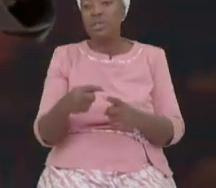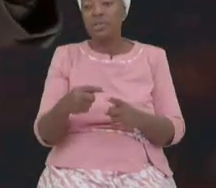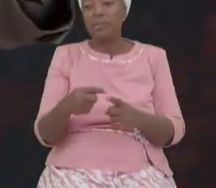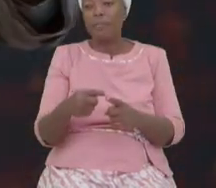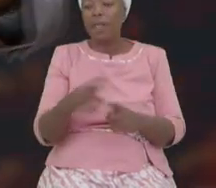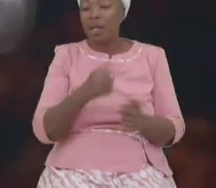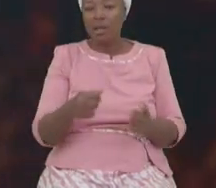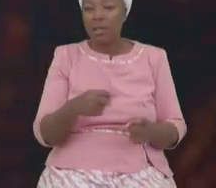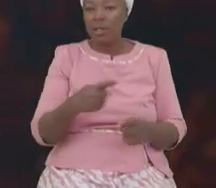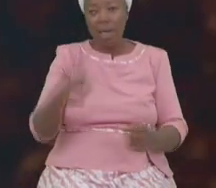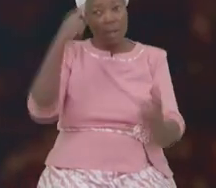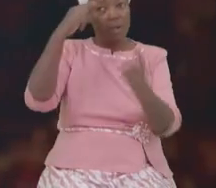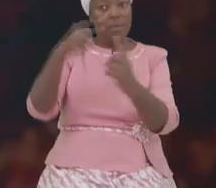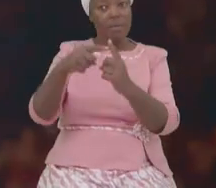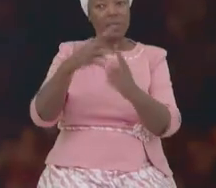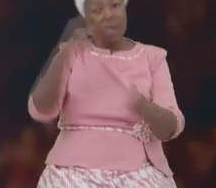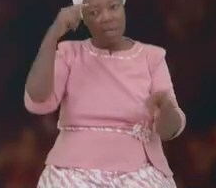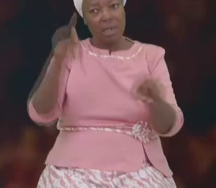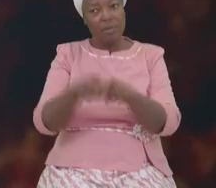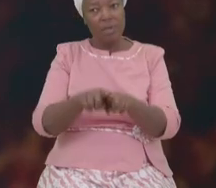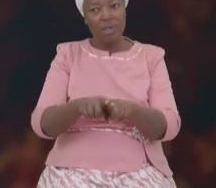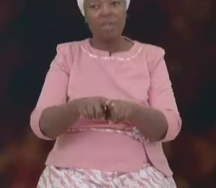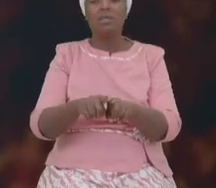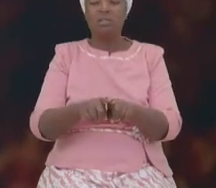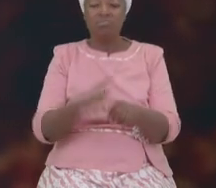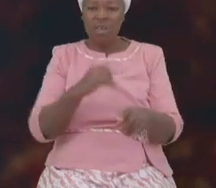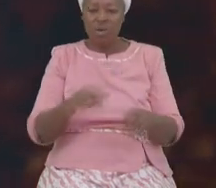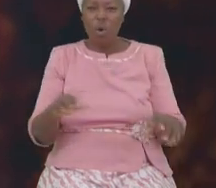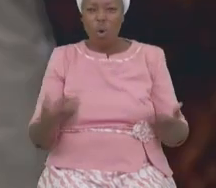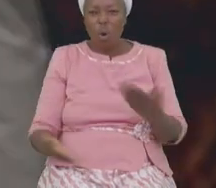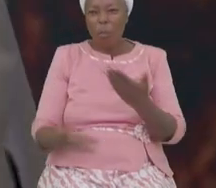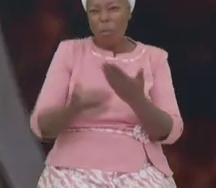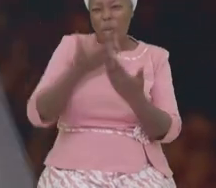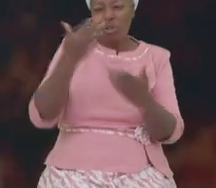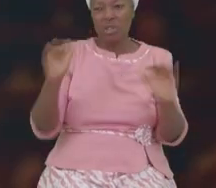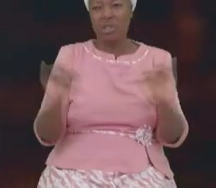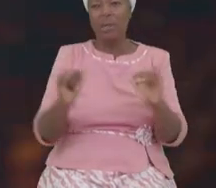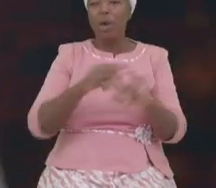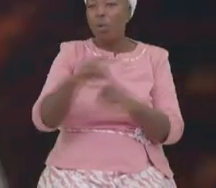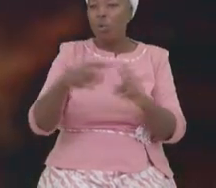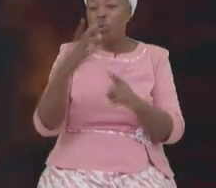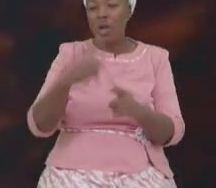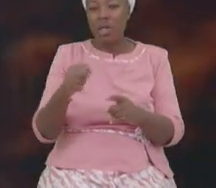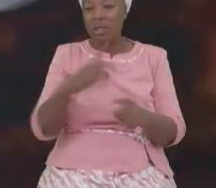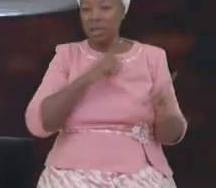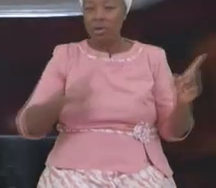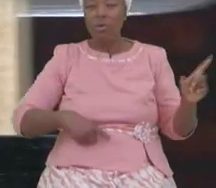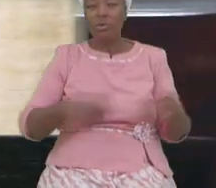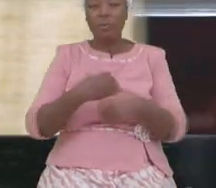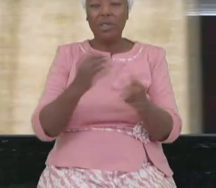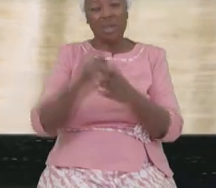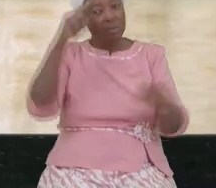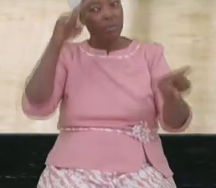contract, a covenant. They're similar. When God makes a contract or a covenant, there are